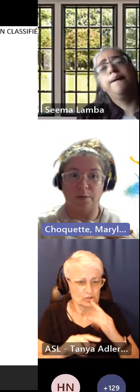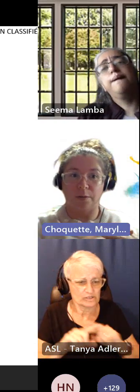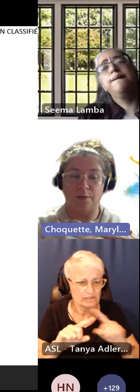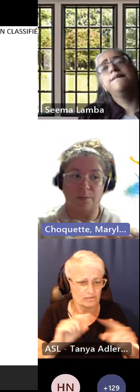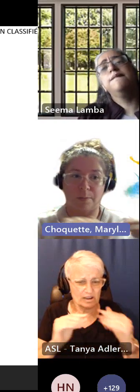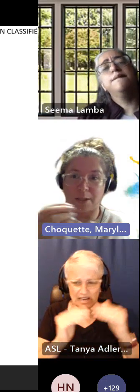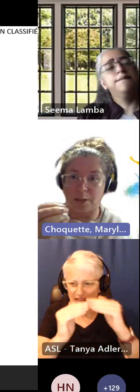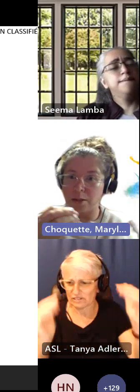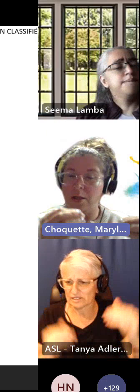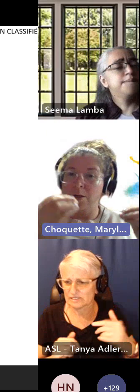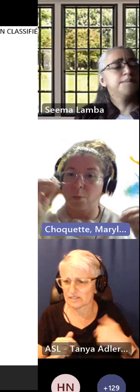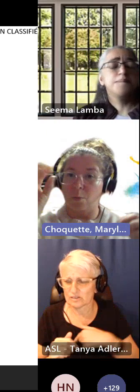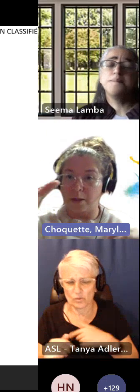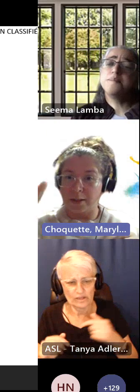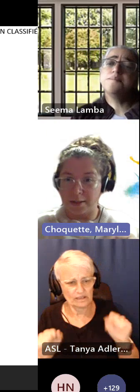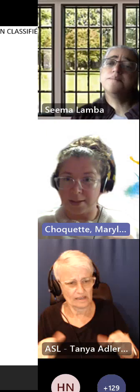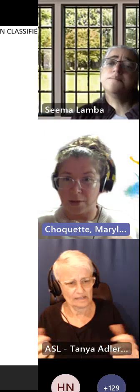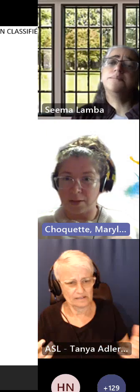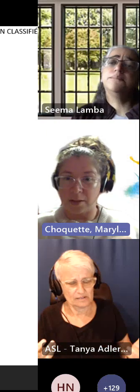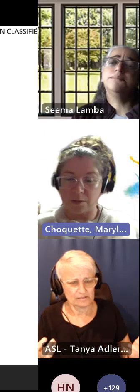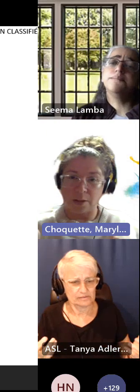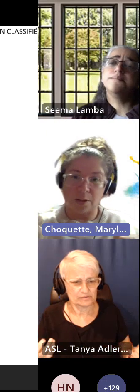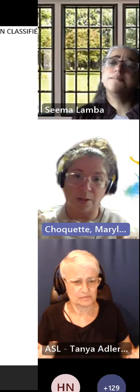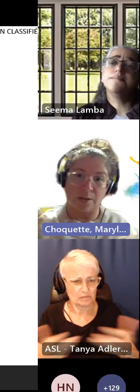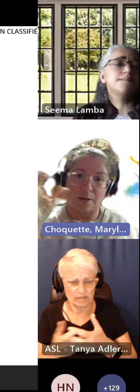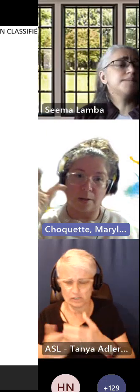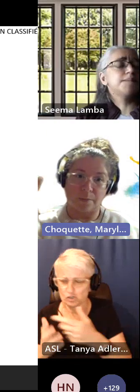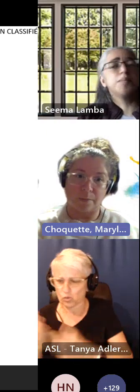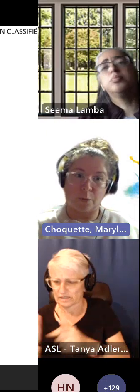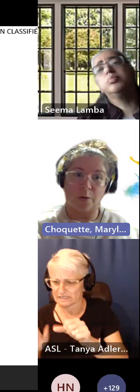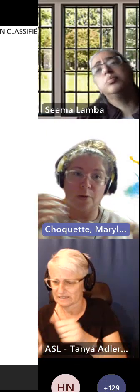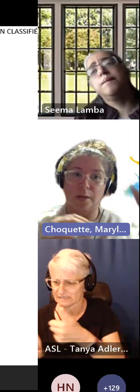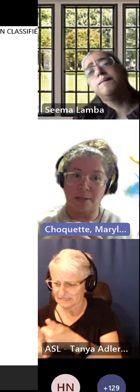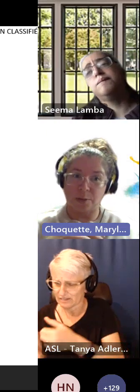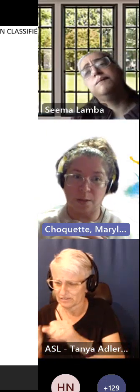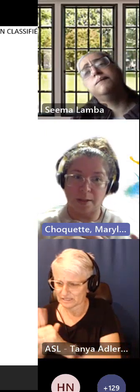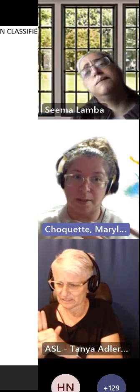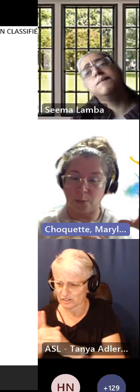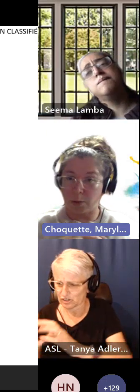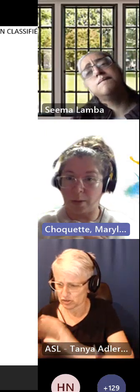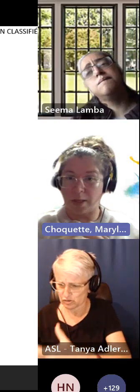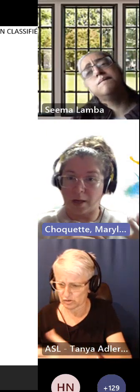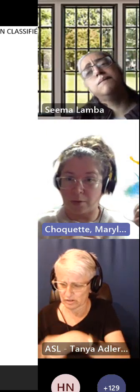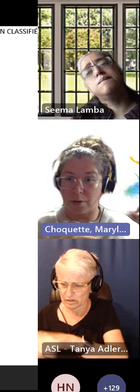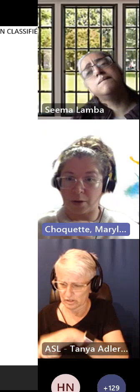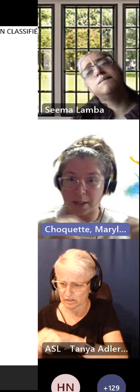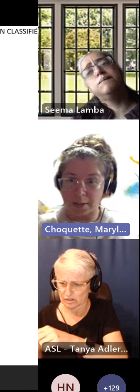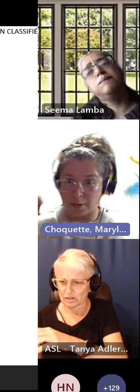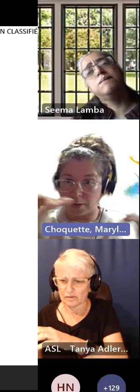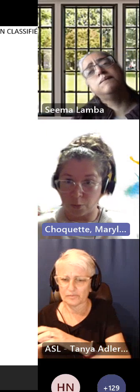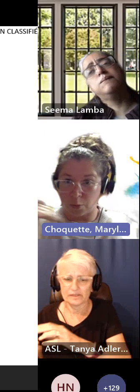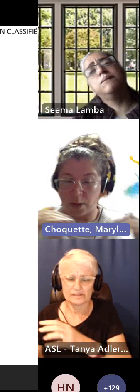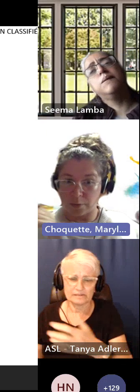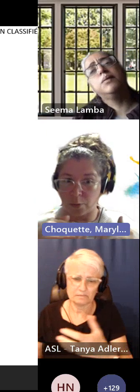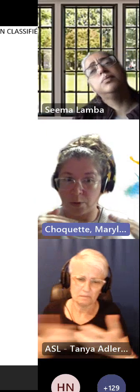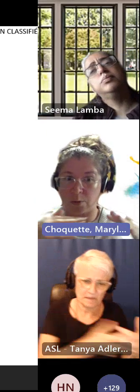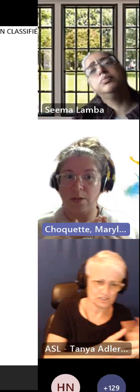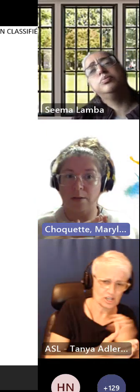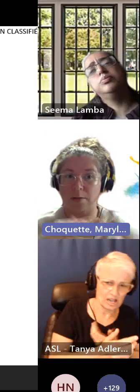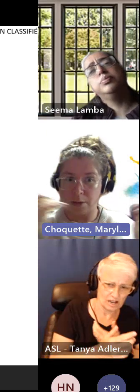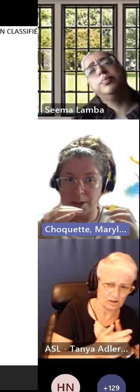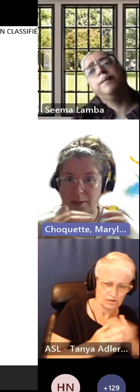being able to match what is in self-identification portal as well as what we have on our end. I don't know